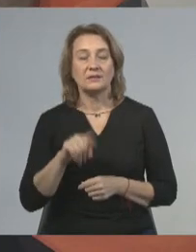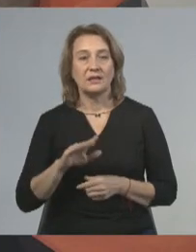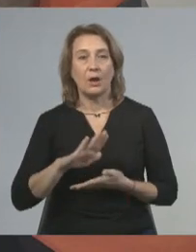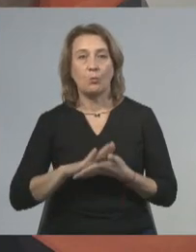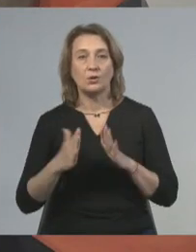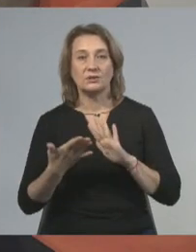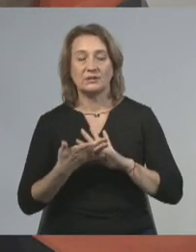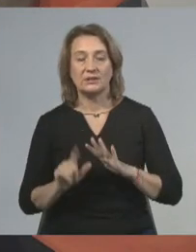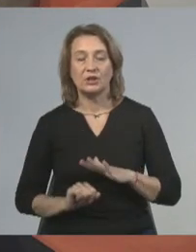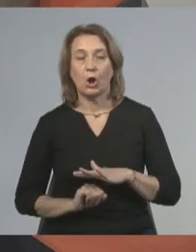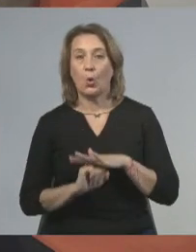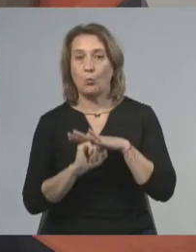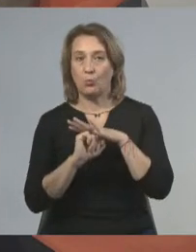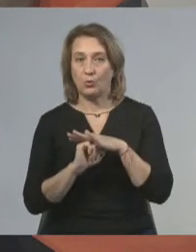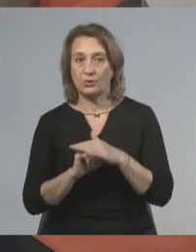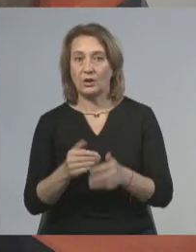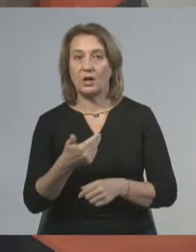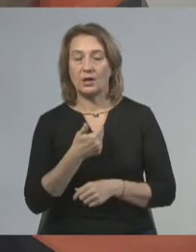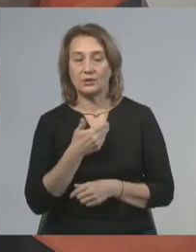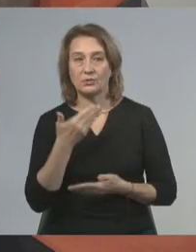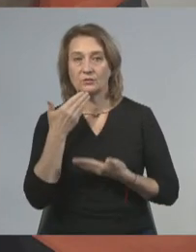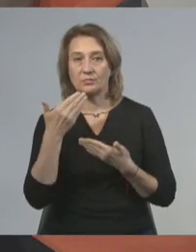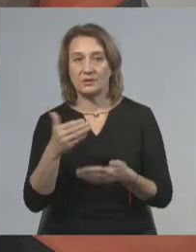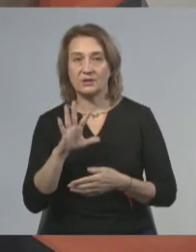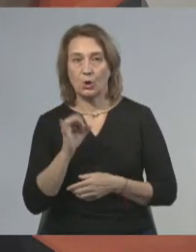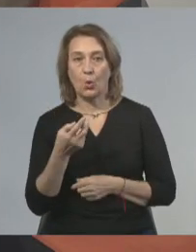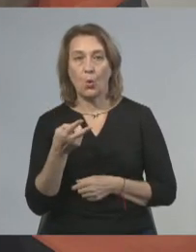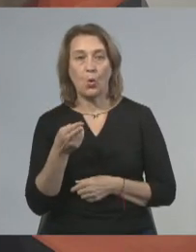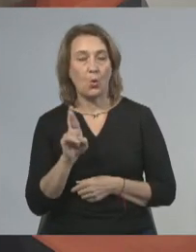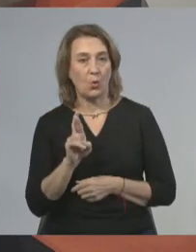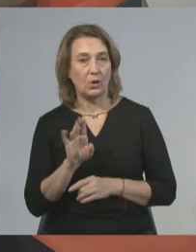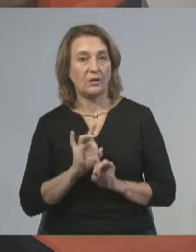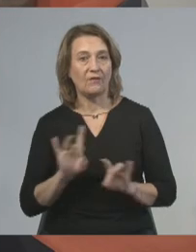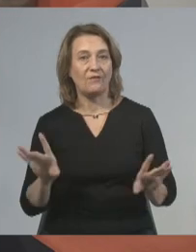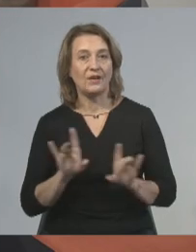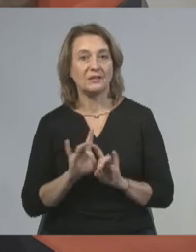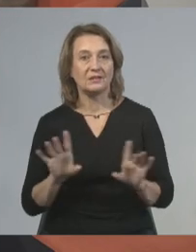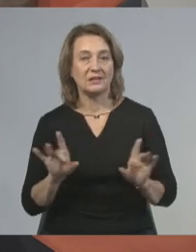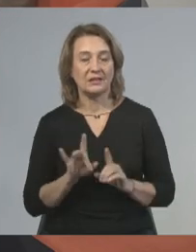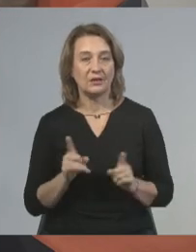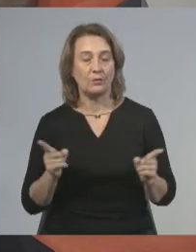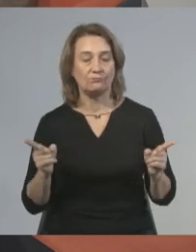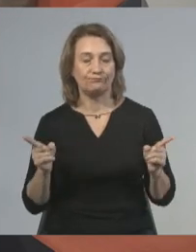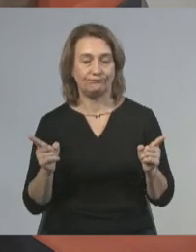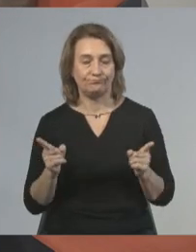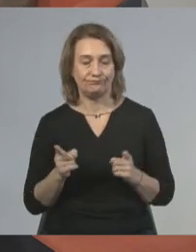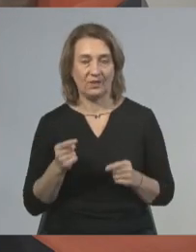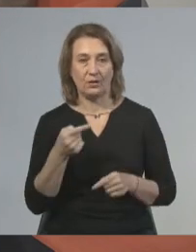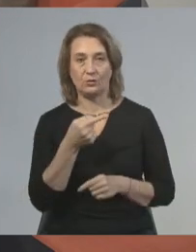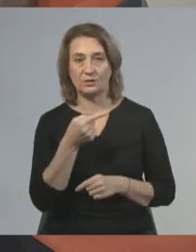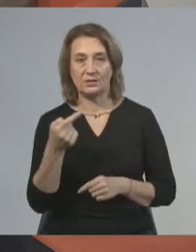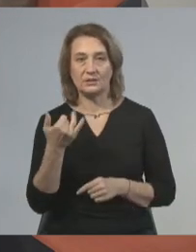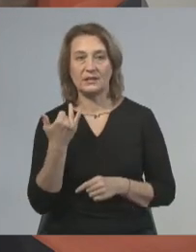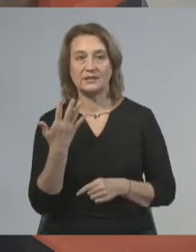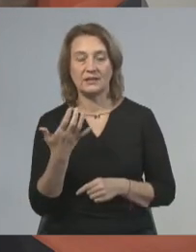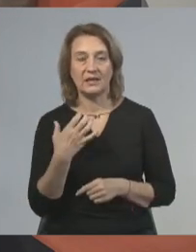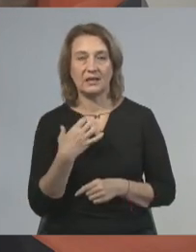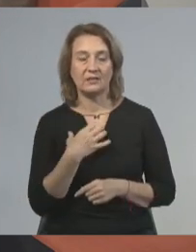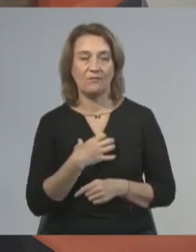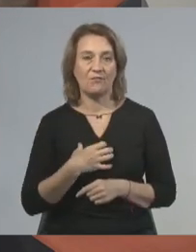of course i know the position of opora but i would like to ask her to comment on their